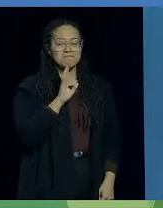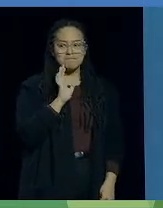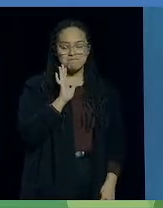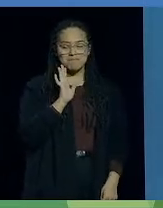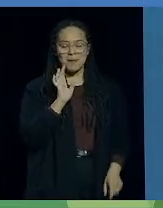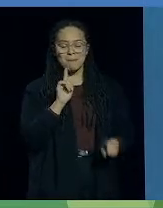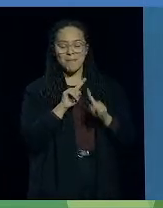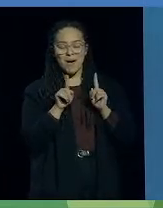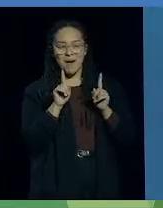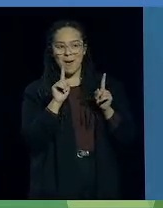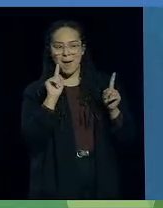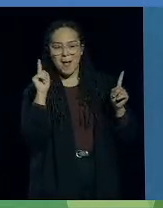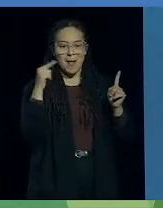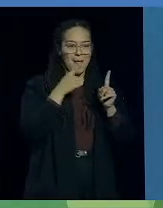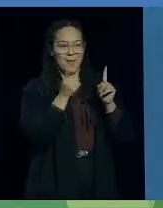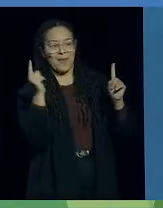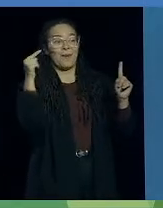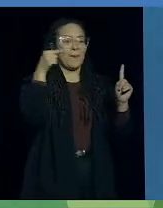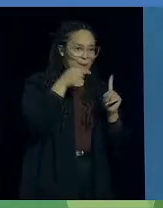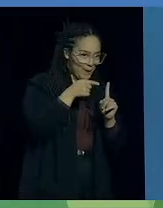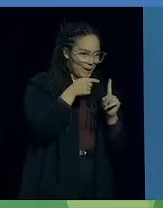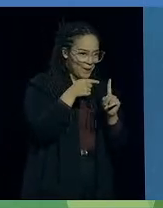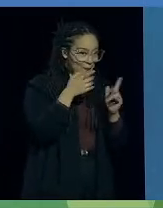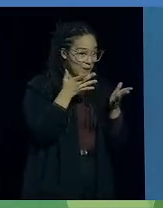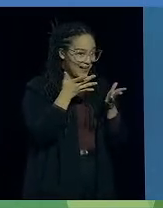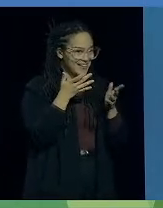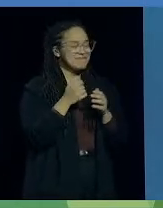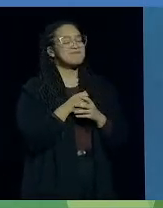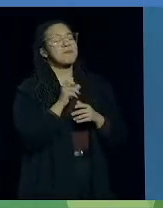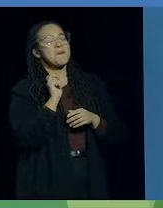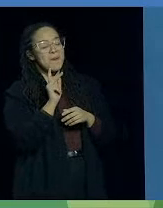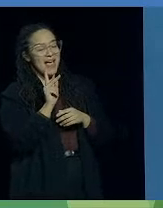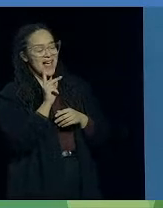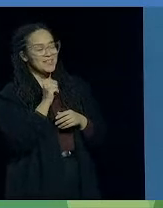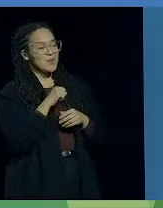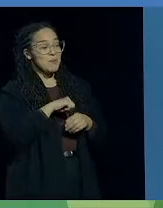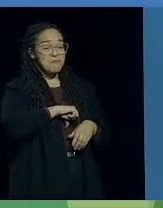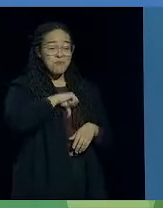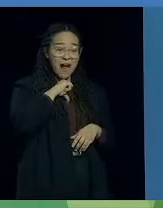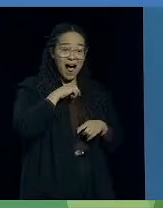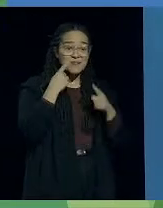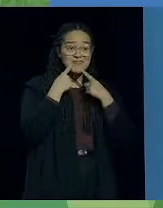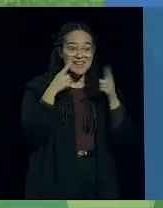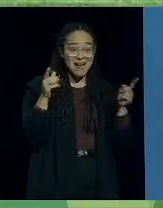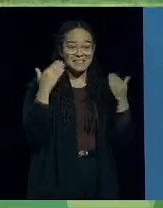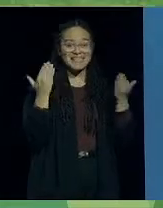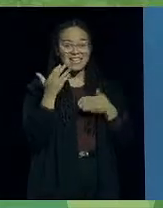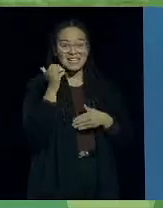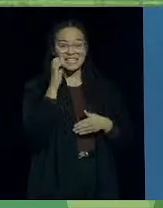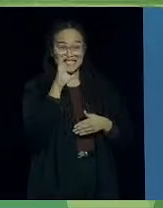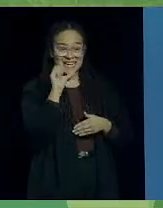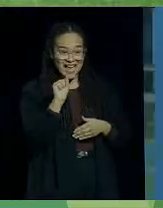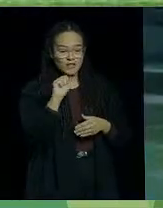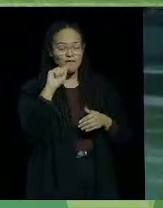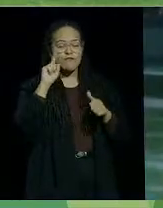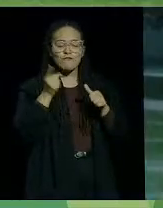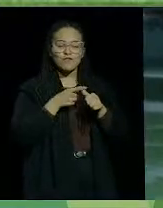now. Get to the point. So what we're proud to announce here at CES that for the first time in our